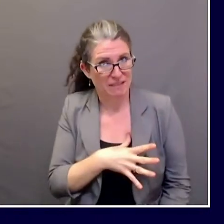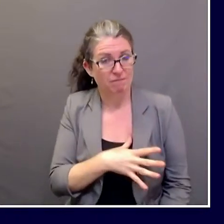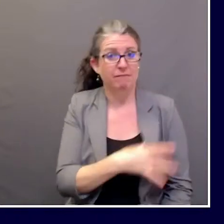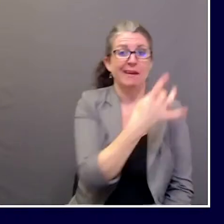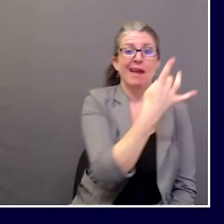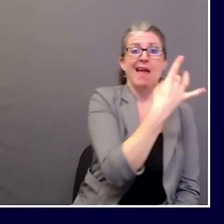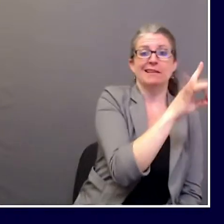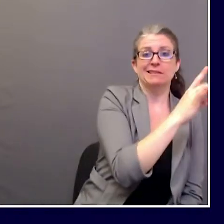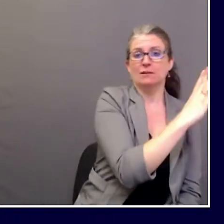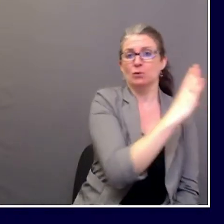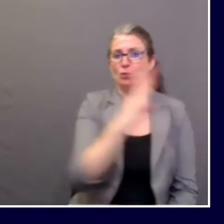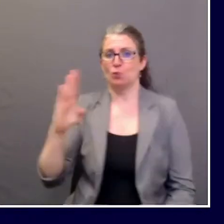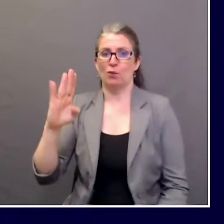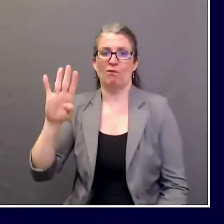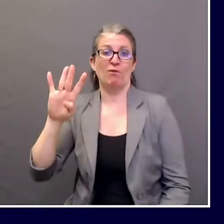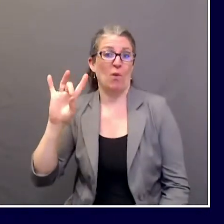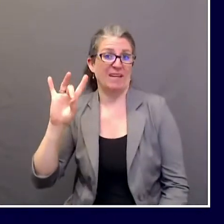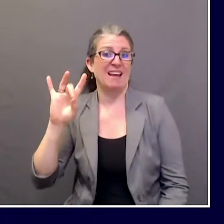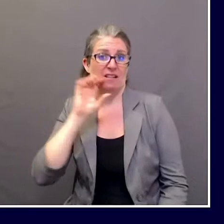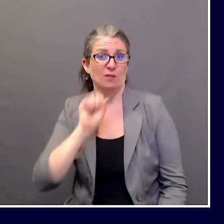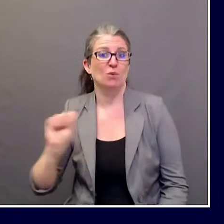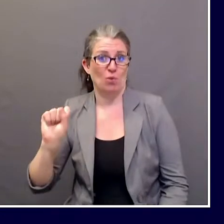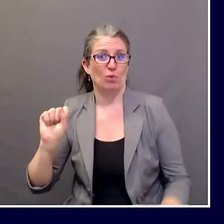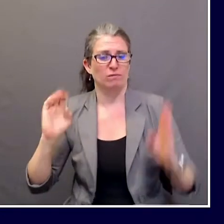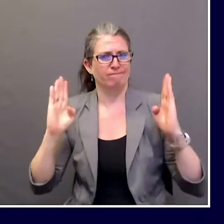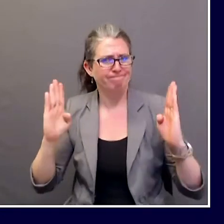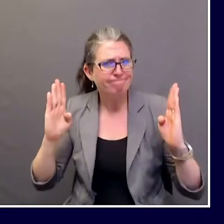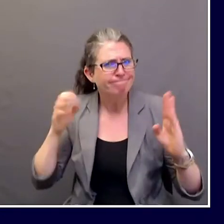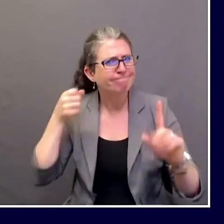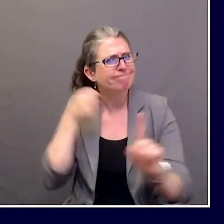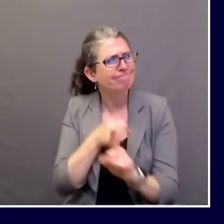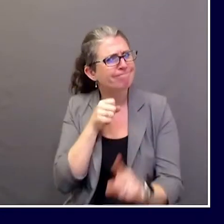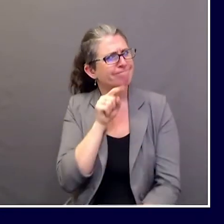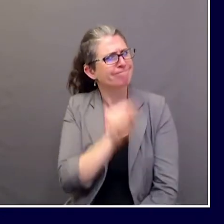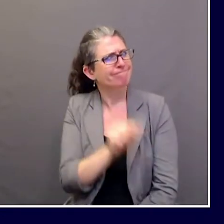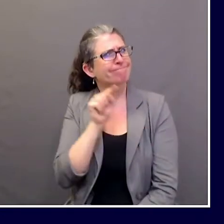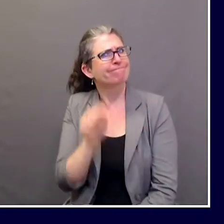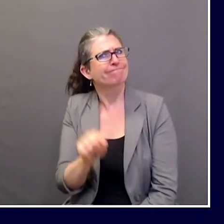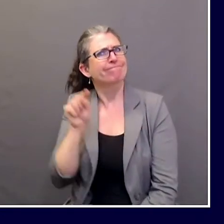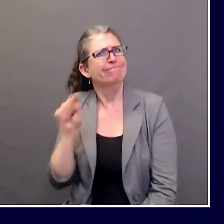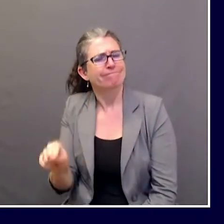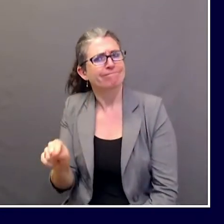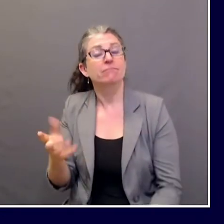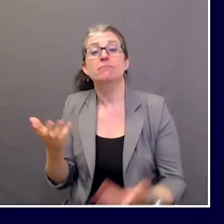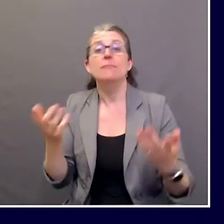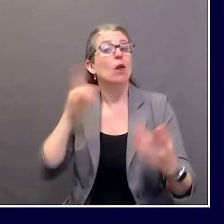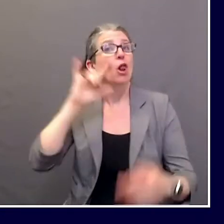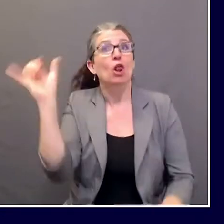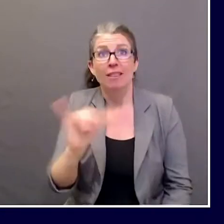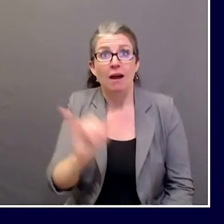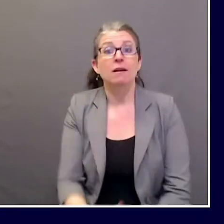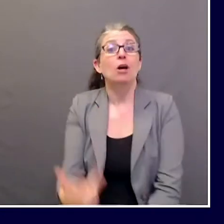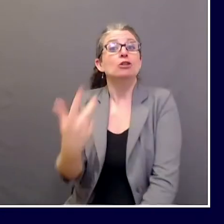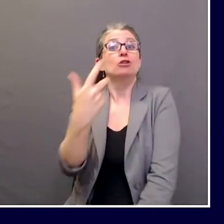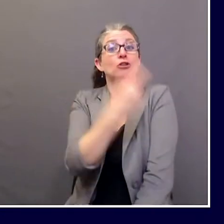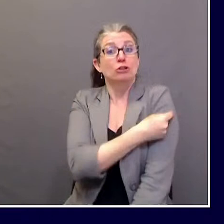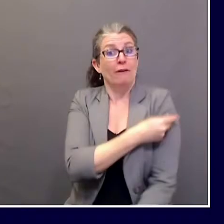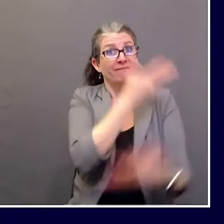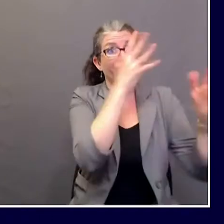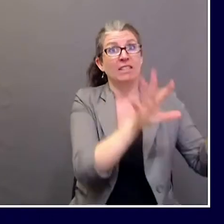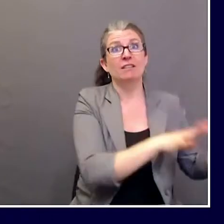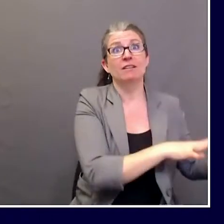and occurred between 6 and 13 days after they received their dose of J&J